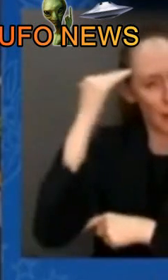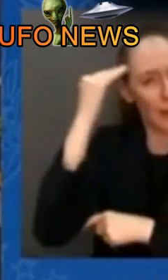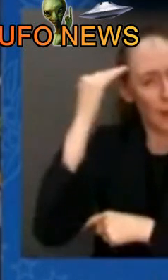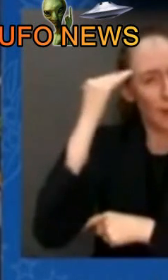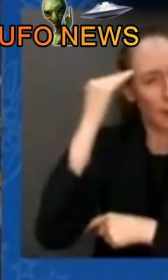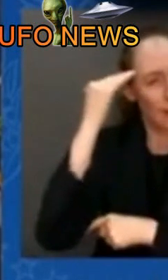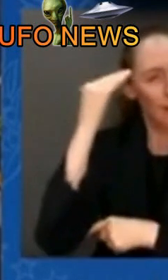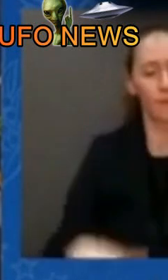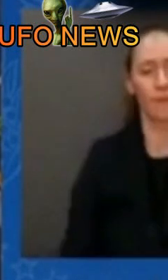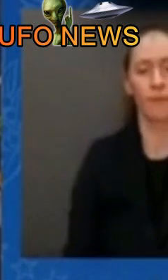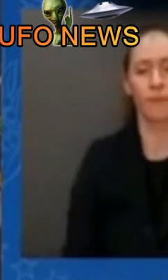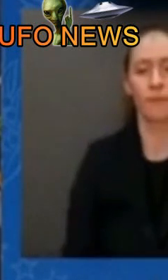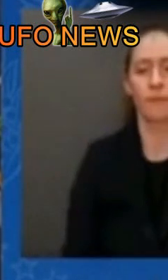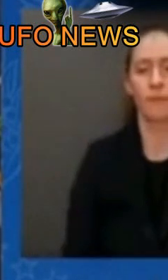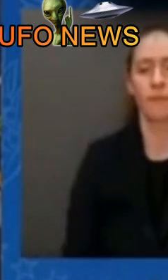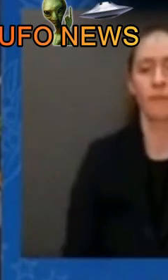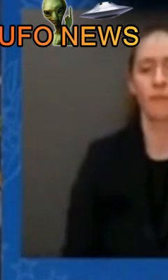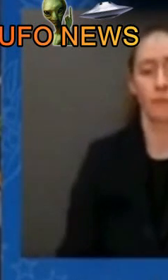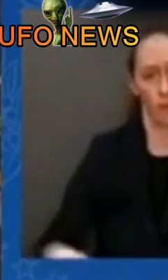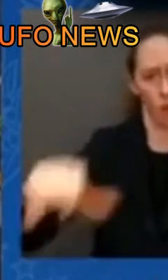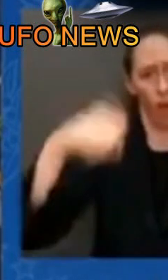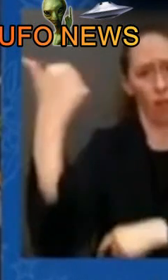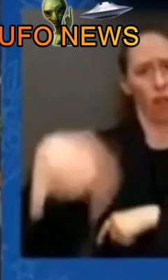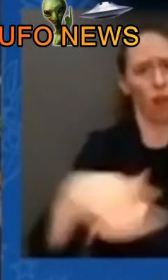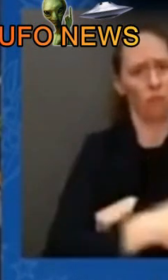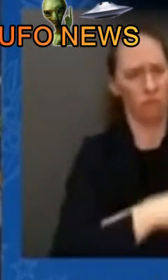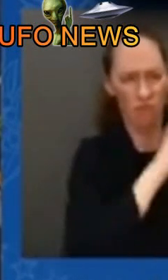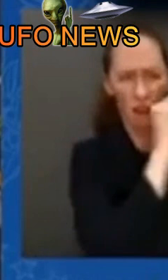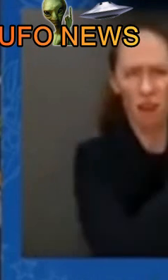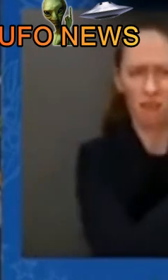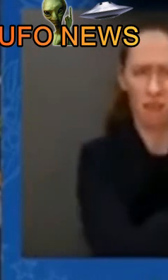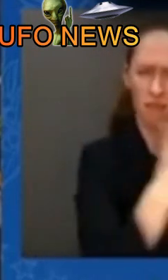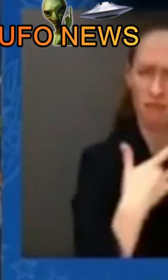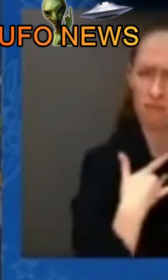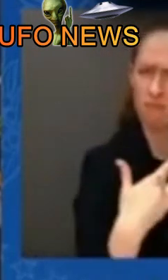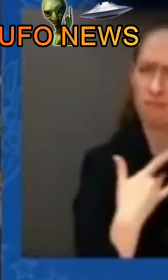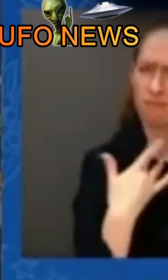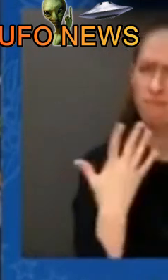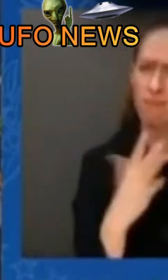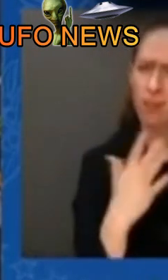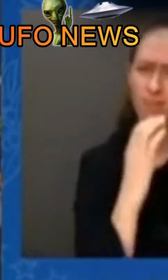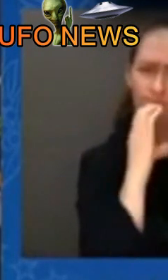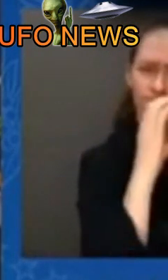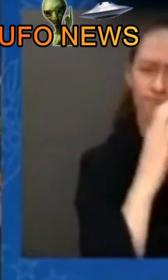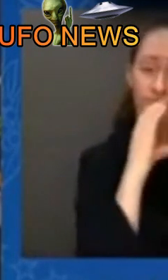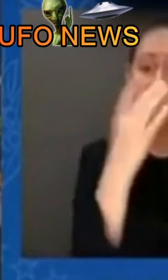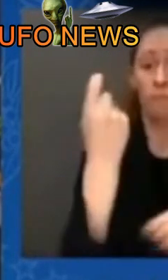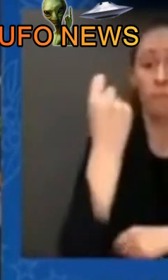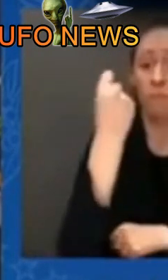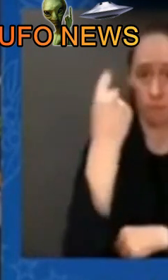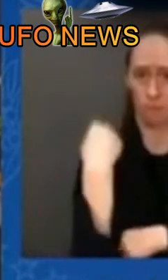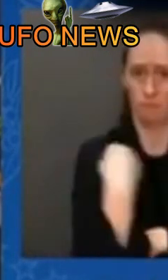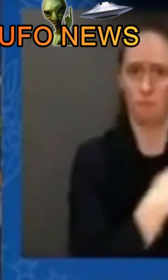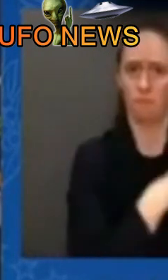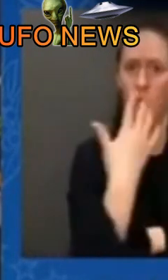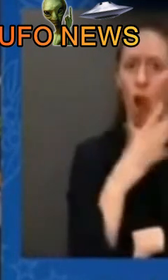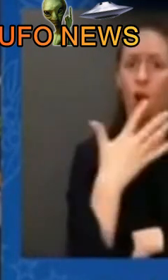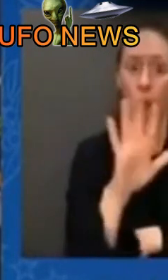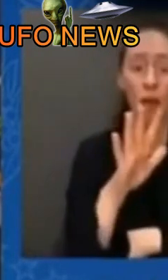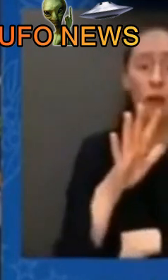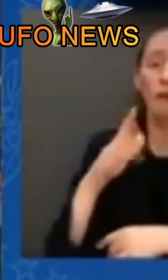Chinese balloon's payload off the ocean floor. We're analyzing them as I speak, and what we learn will strengthen our